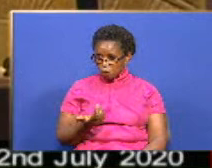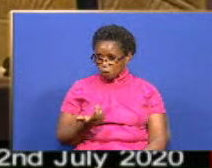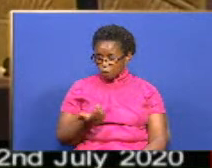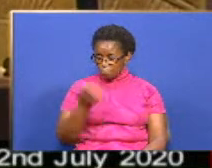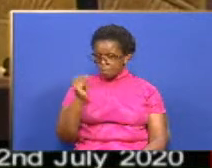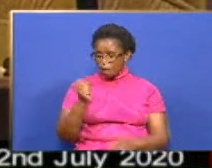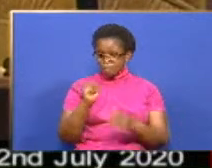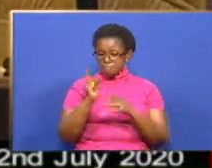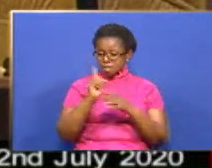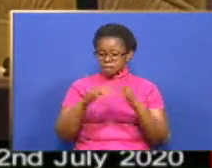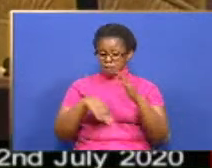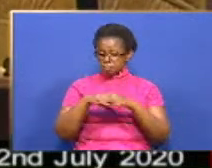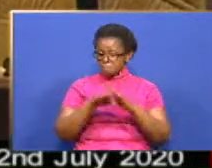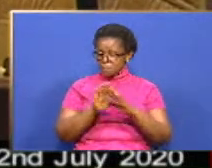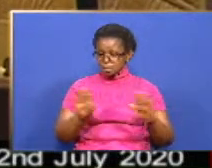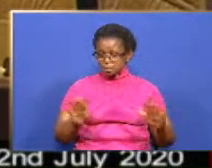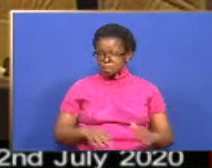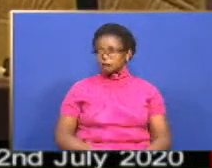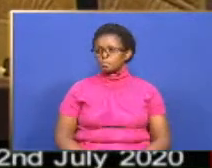Chair.